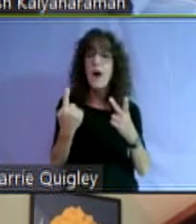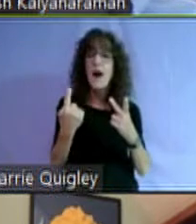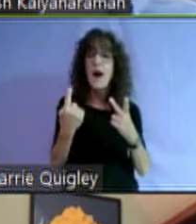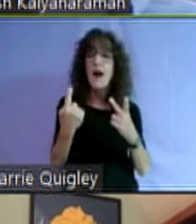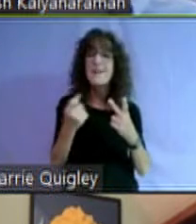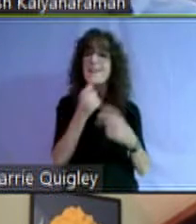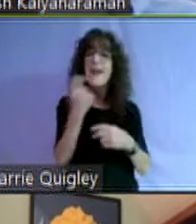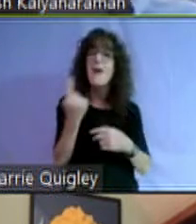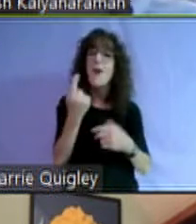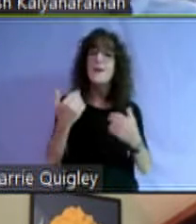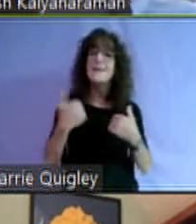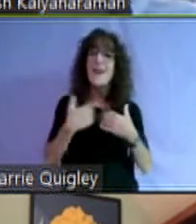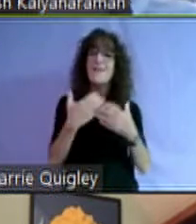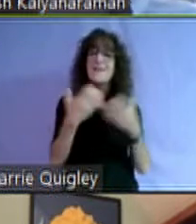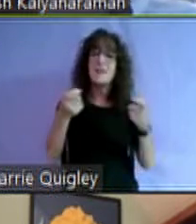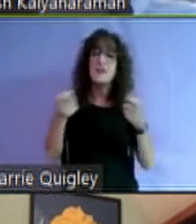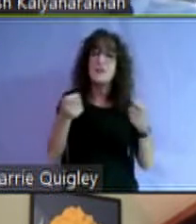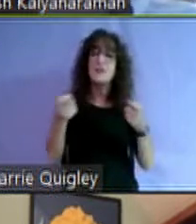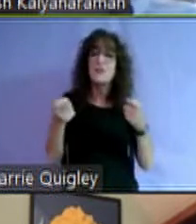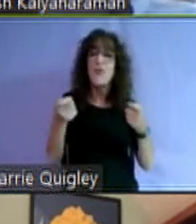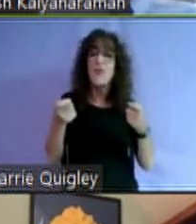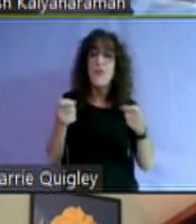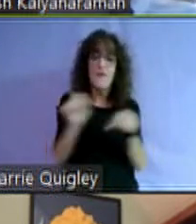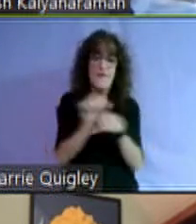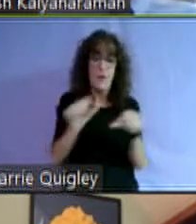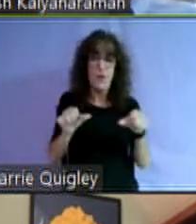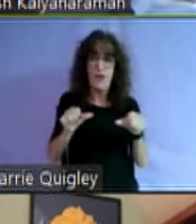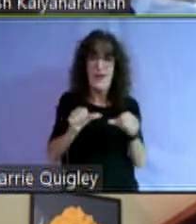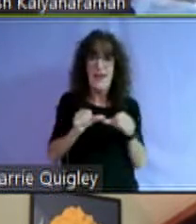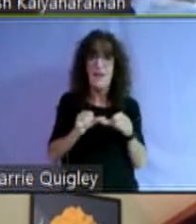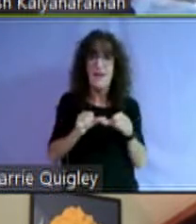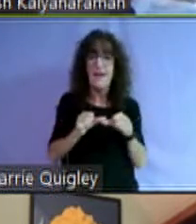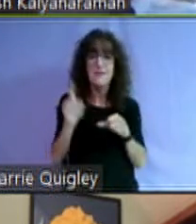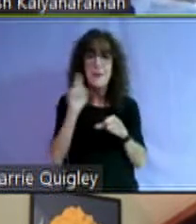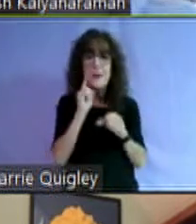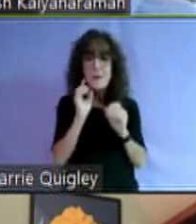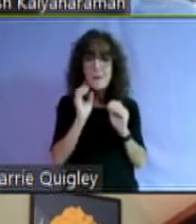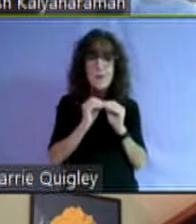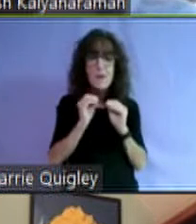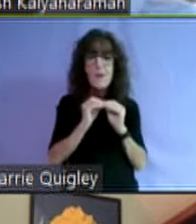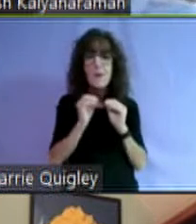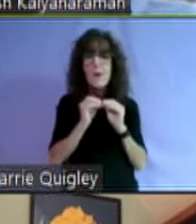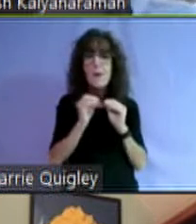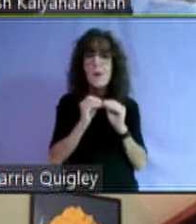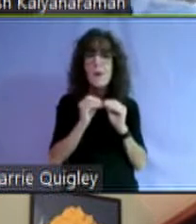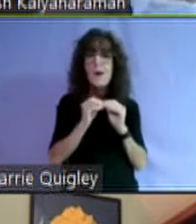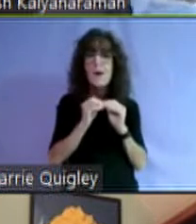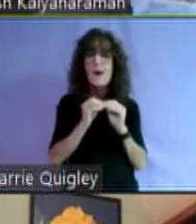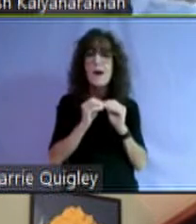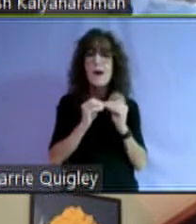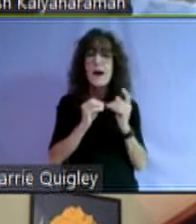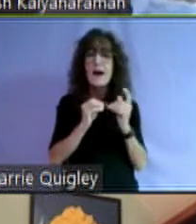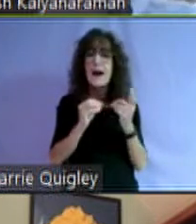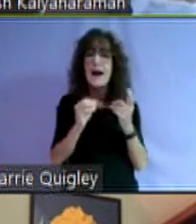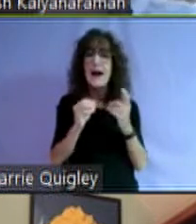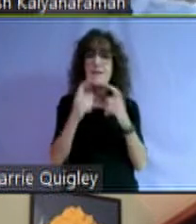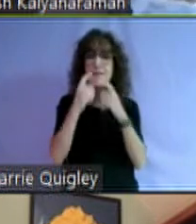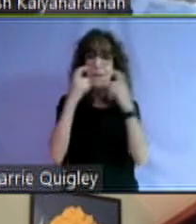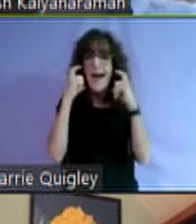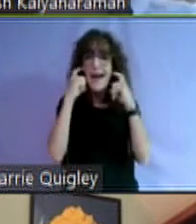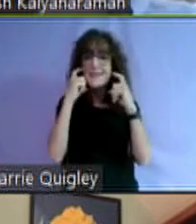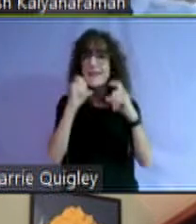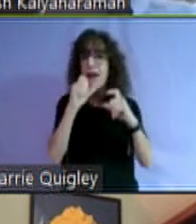always have as much control over their workspace. So you hear more about inconsistent masking,